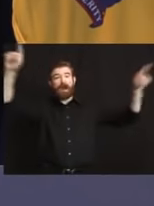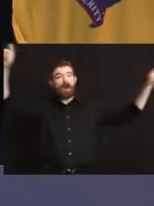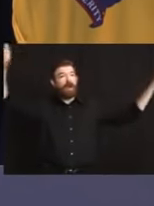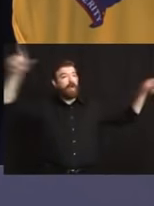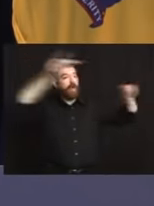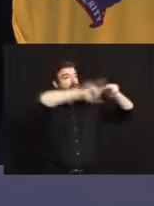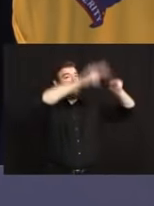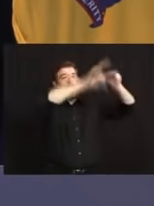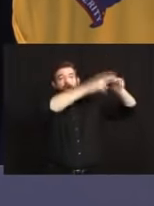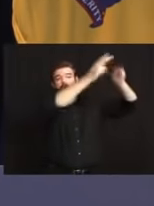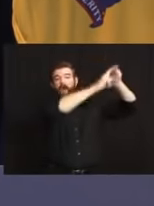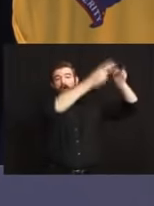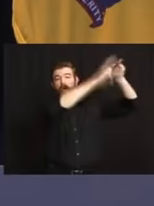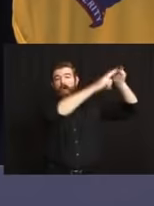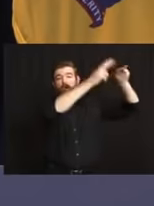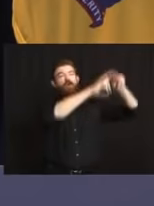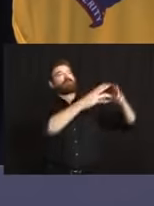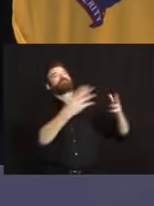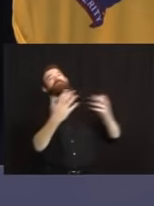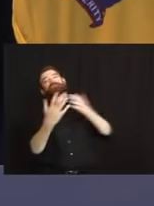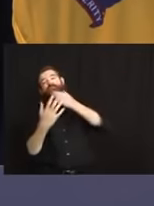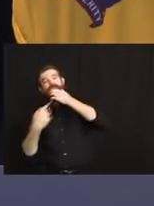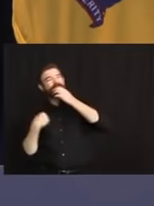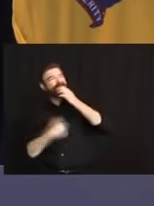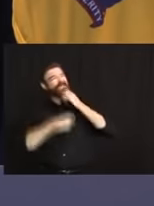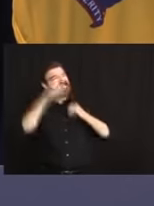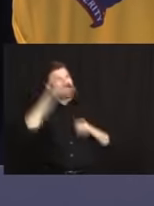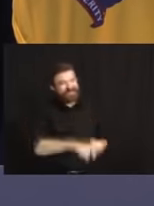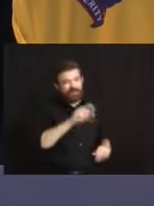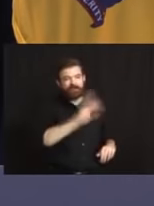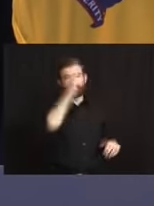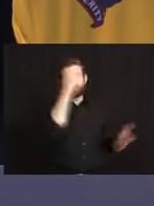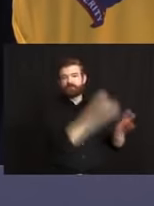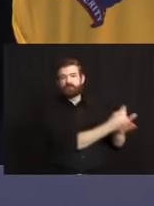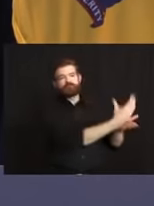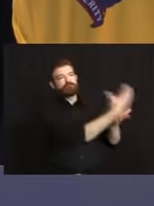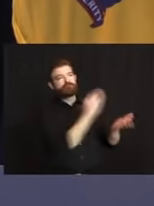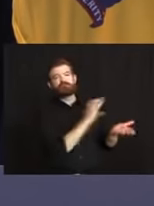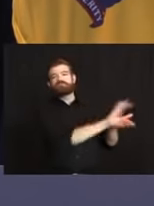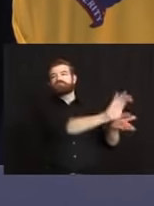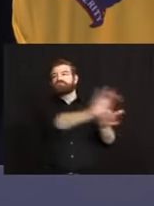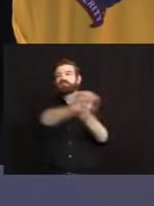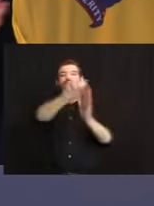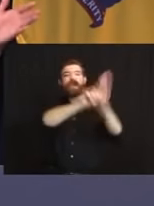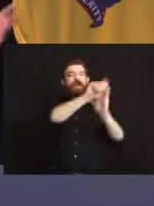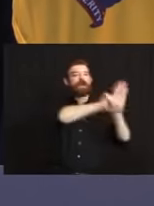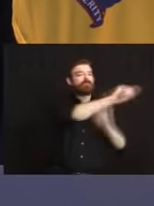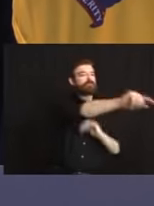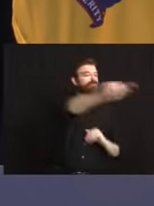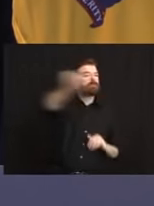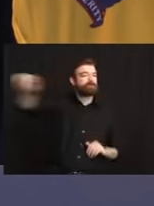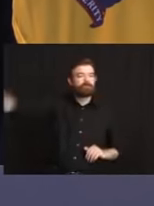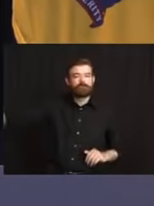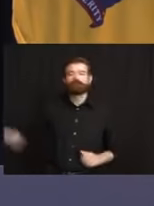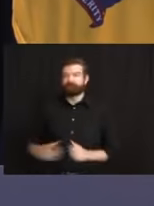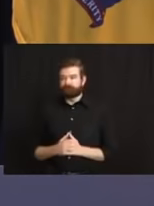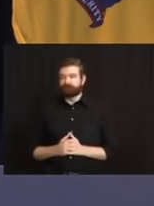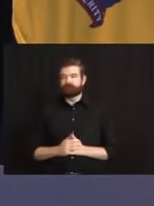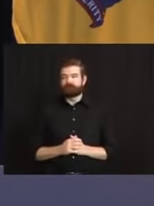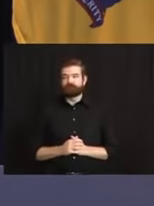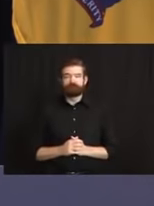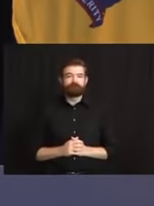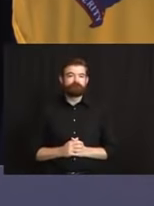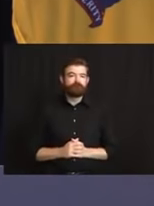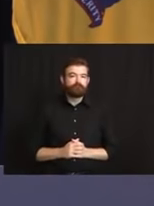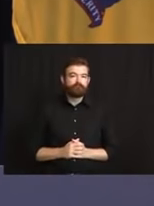states, the case is a stronger one, sadly, and not weakening. So thank you for that. Sir.